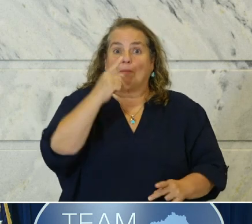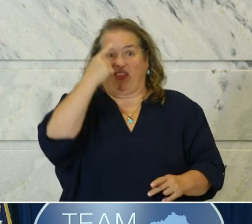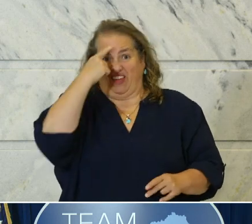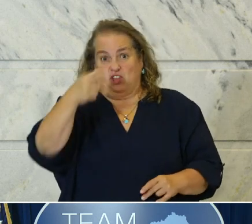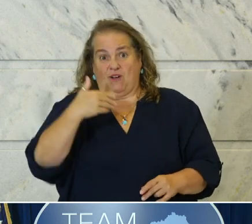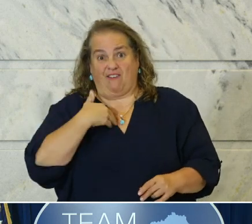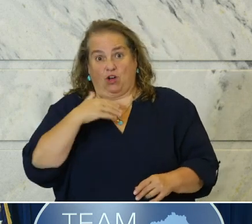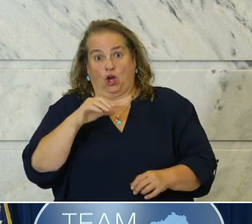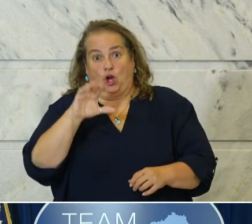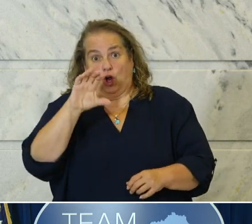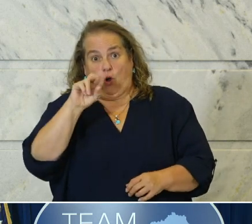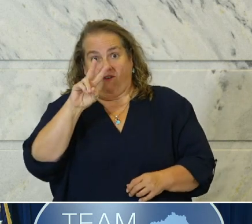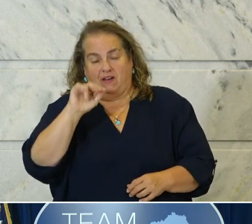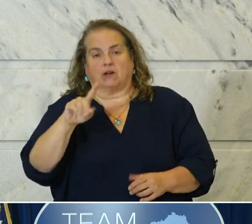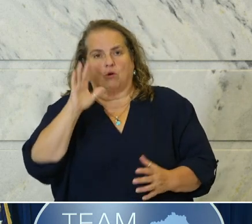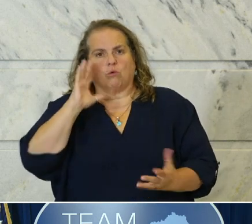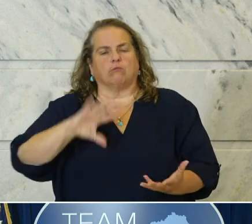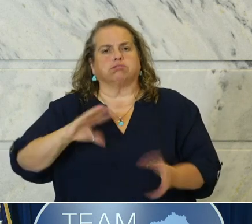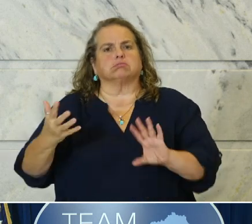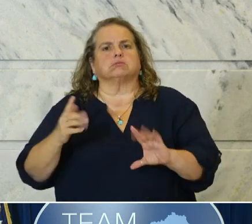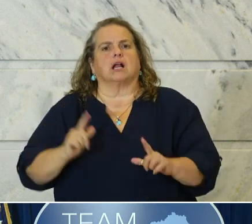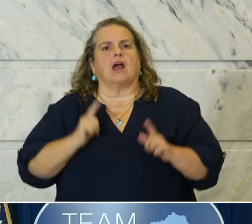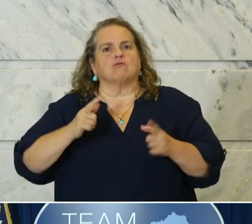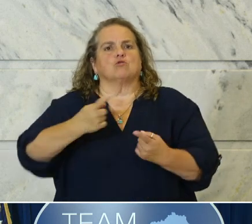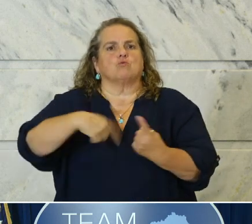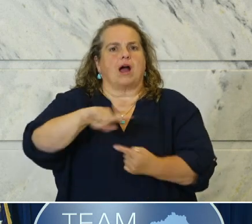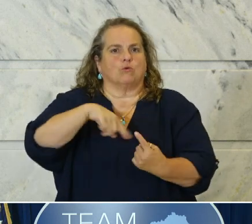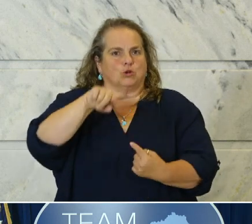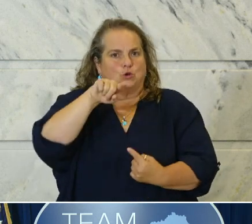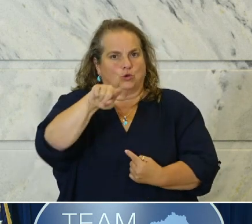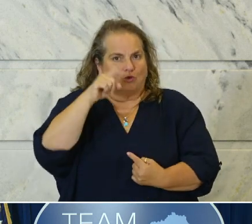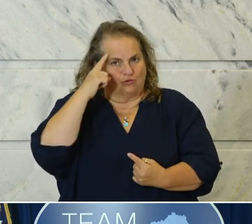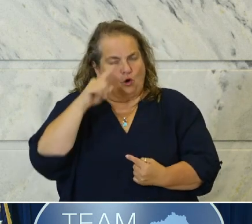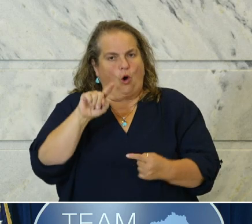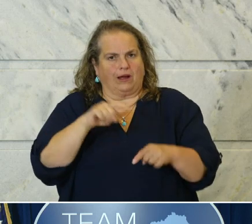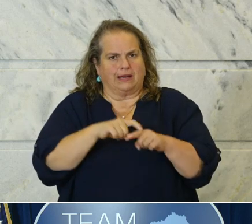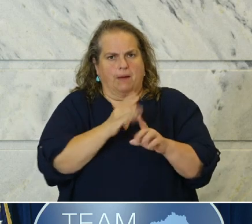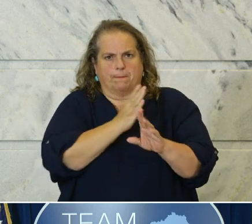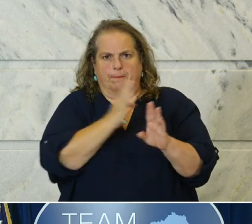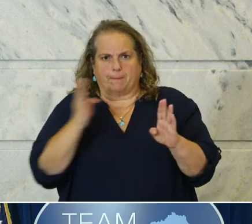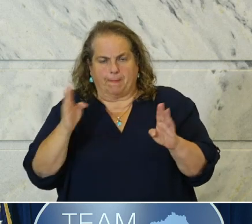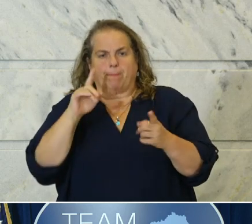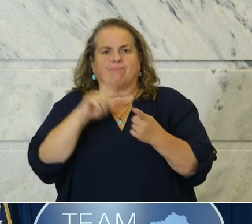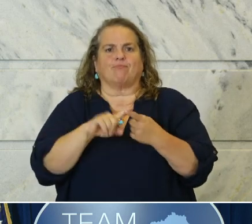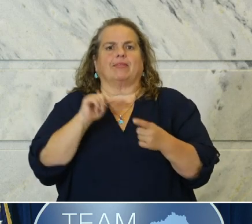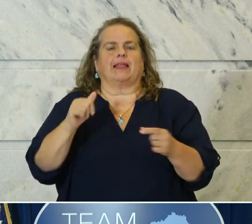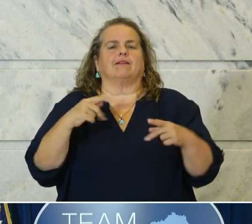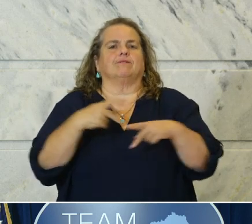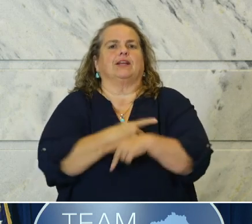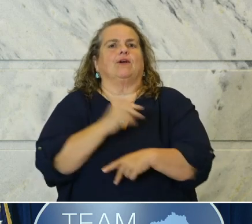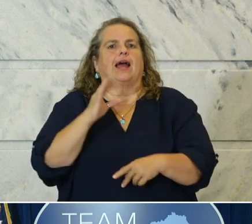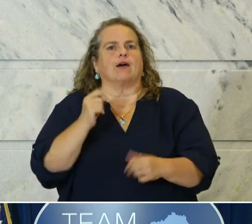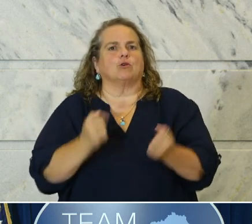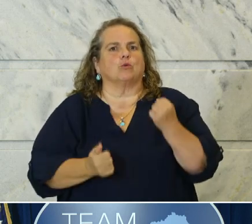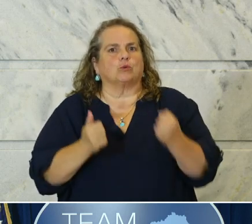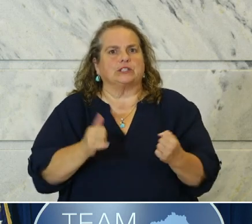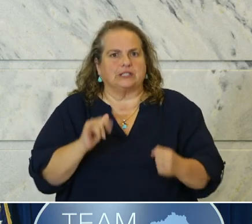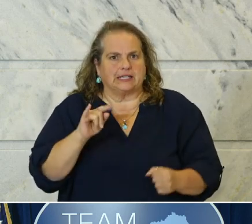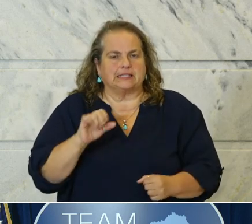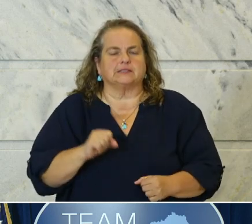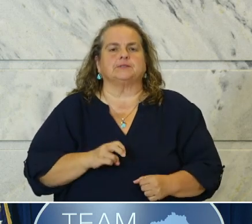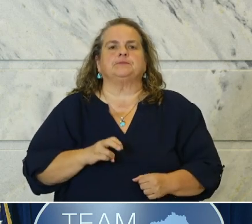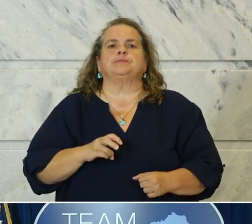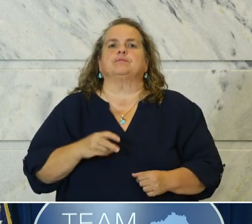can disrupt a lot of lives around you for at least a period of time until people can figure it out. I got my